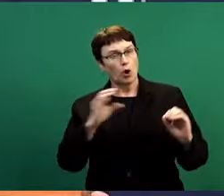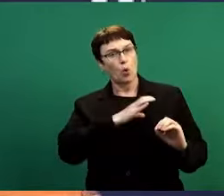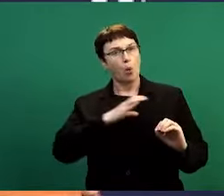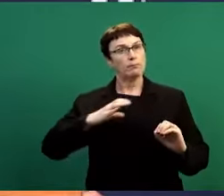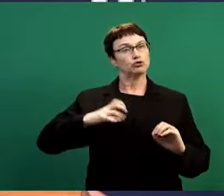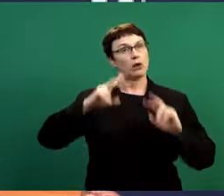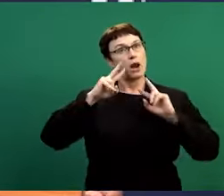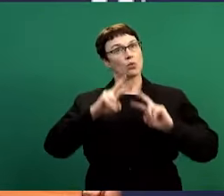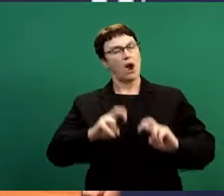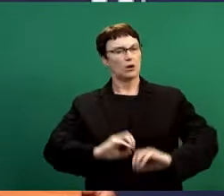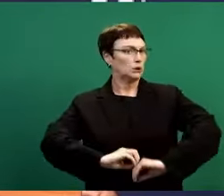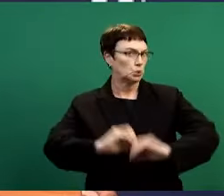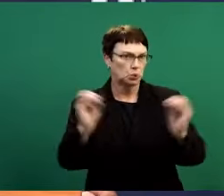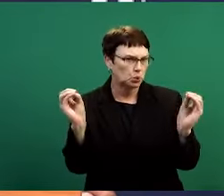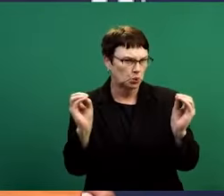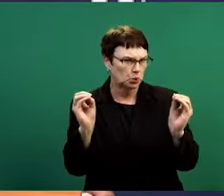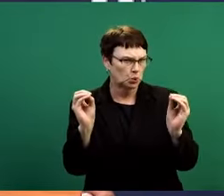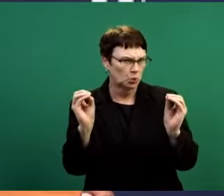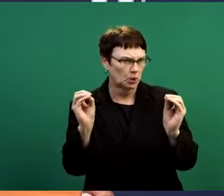In